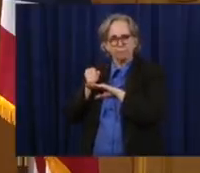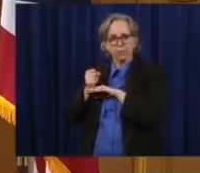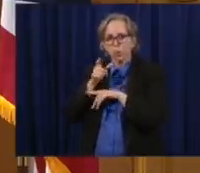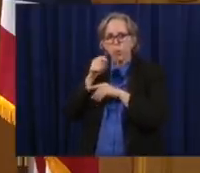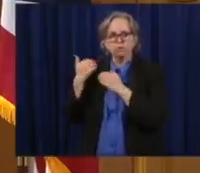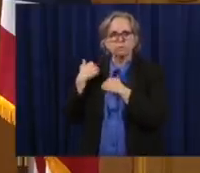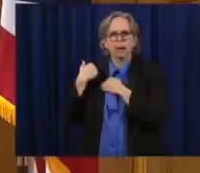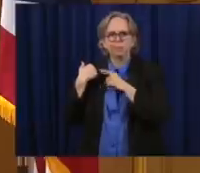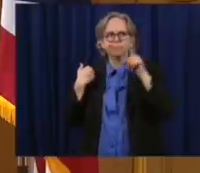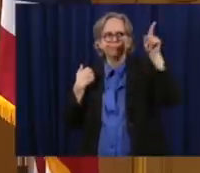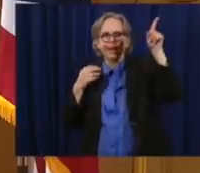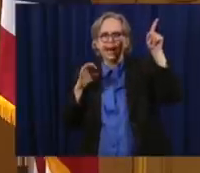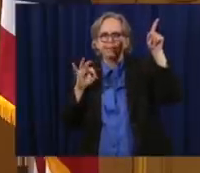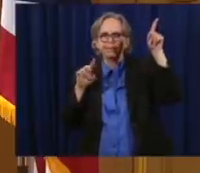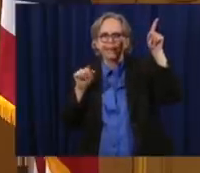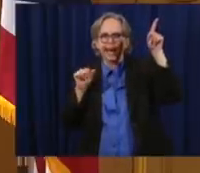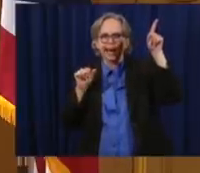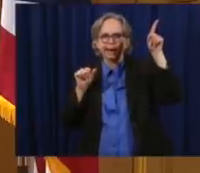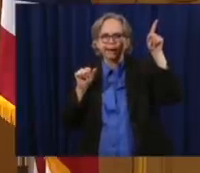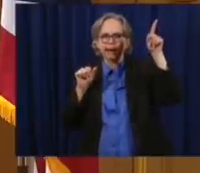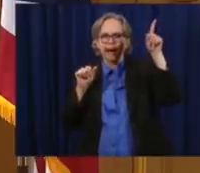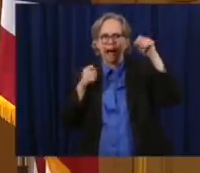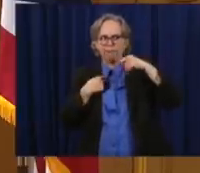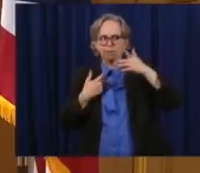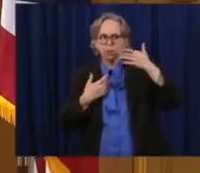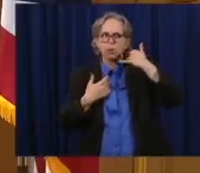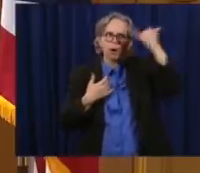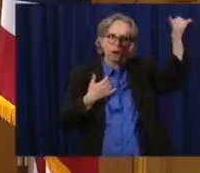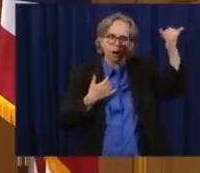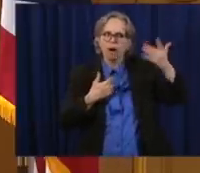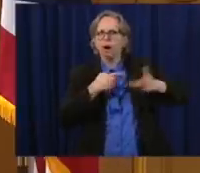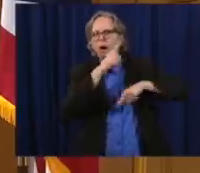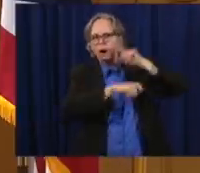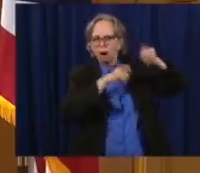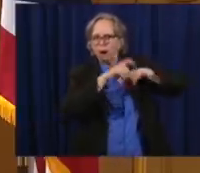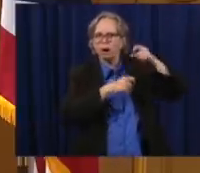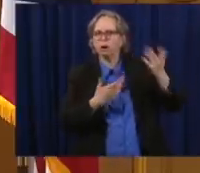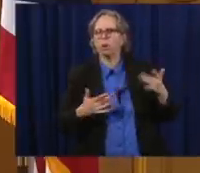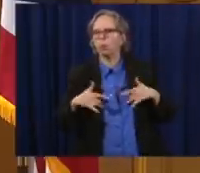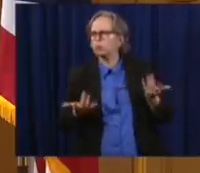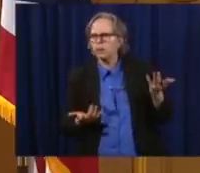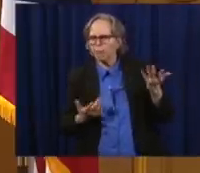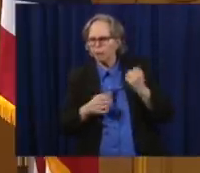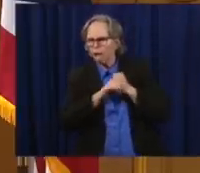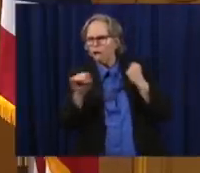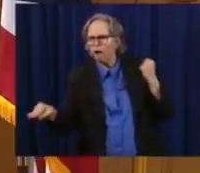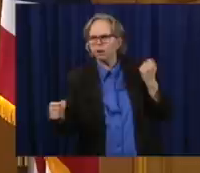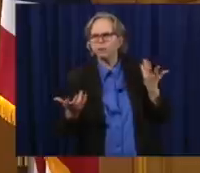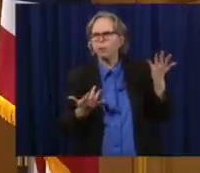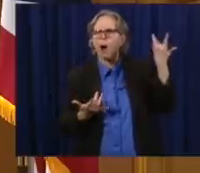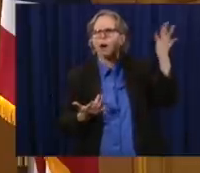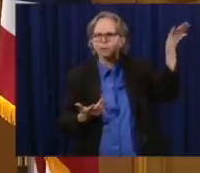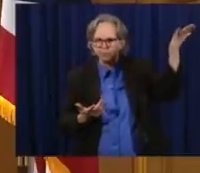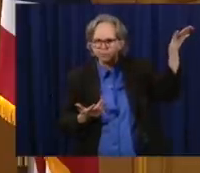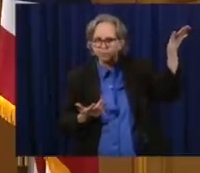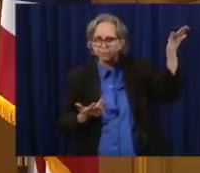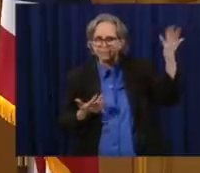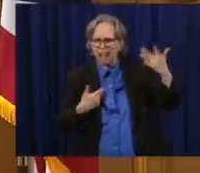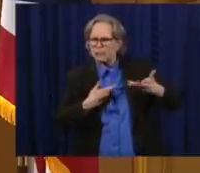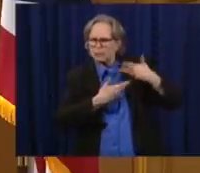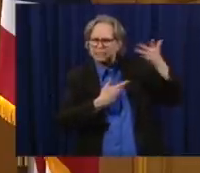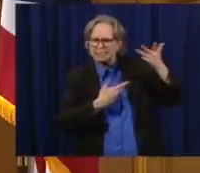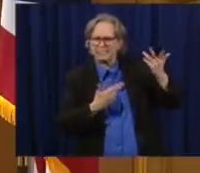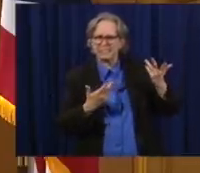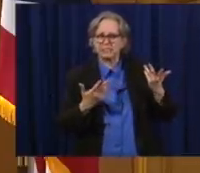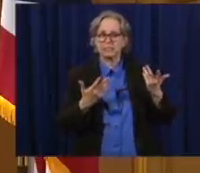see if we can see exactly where that is and broaden the ability to make the reagent that